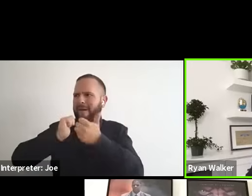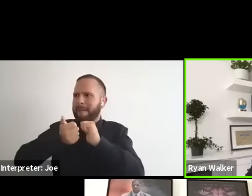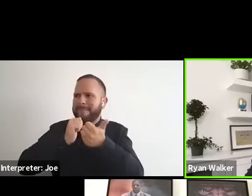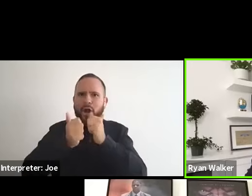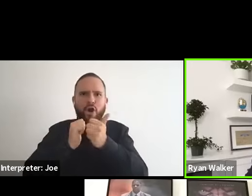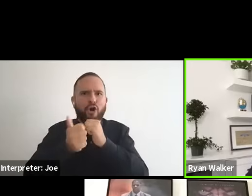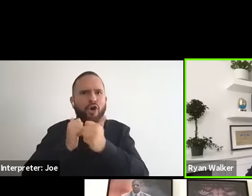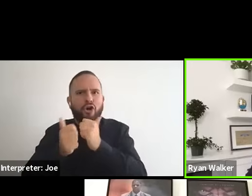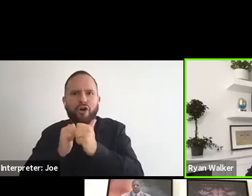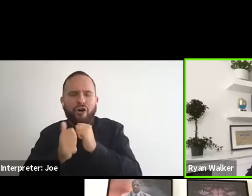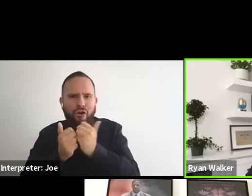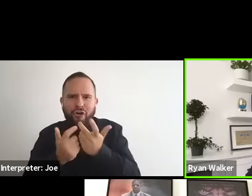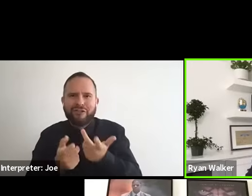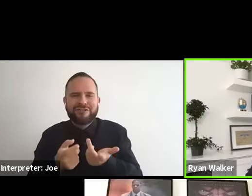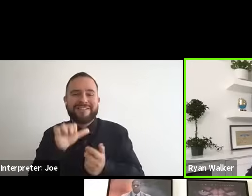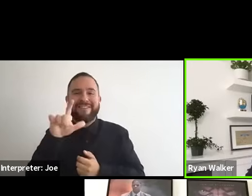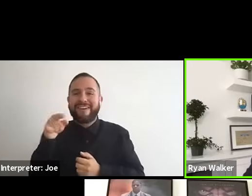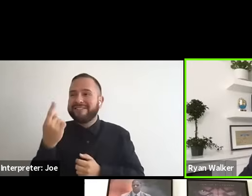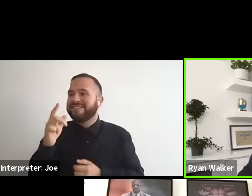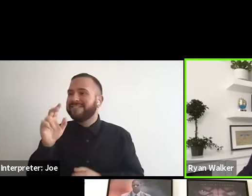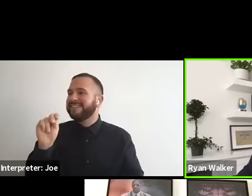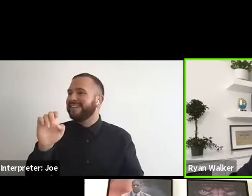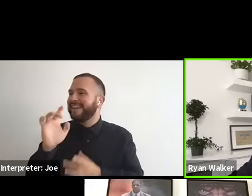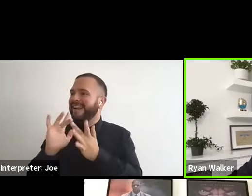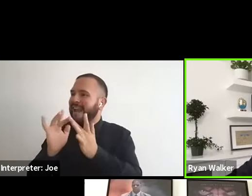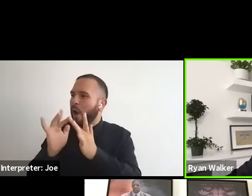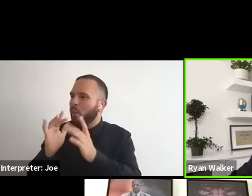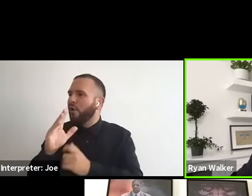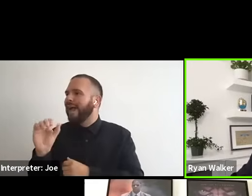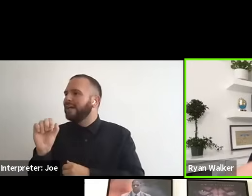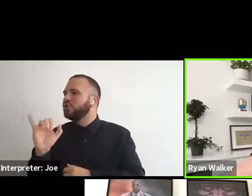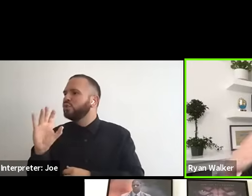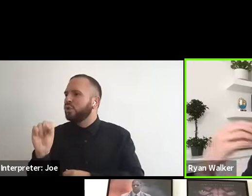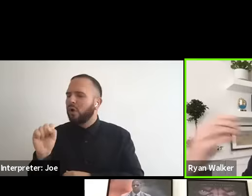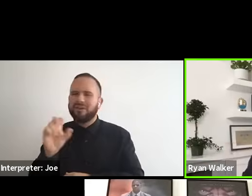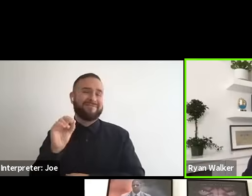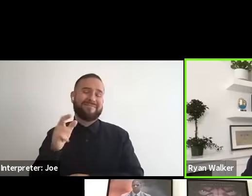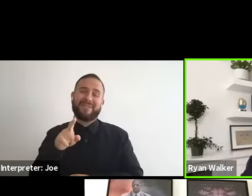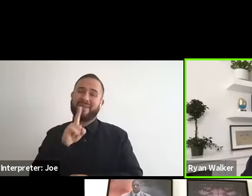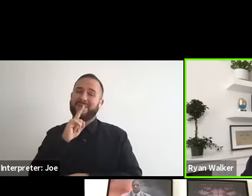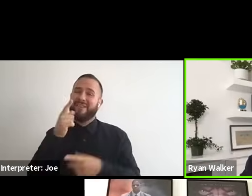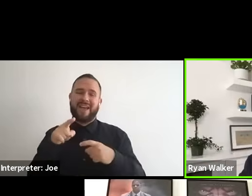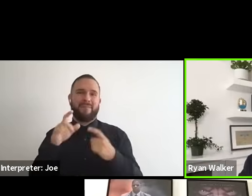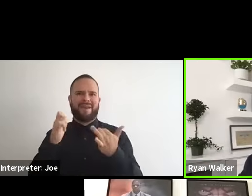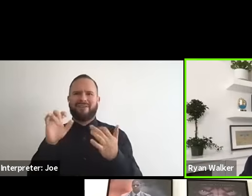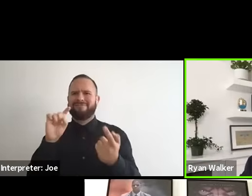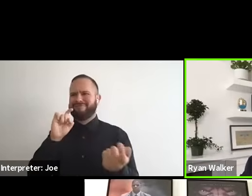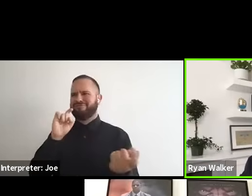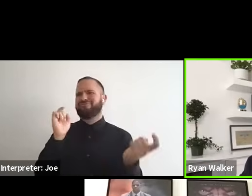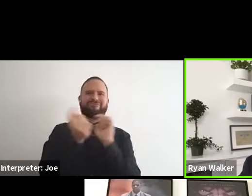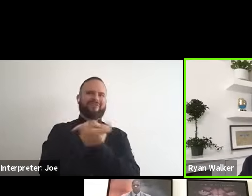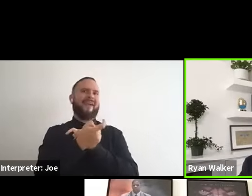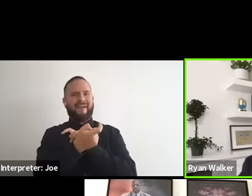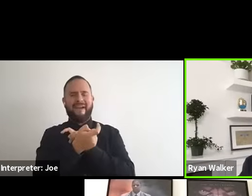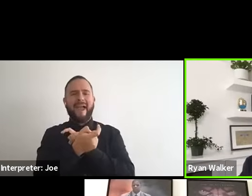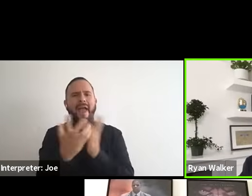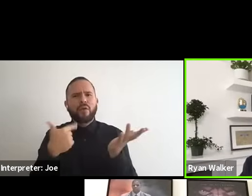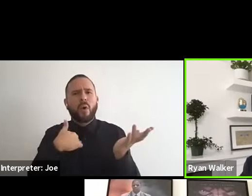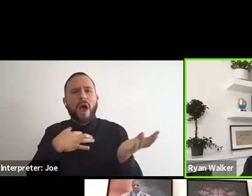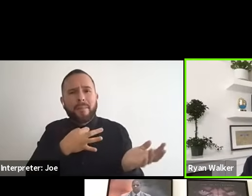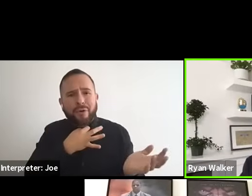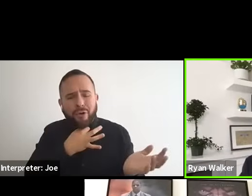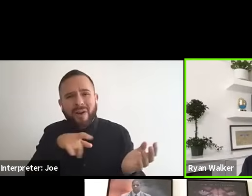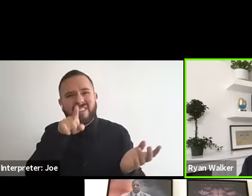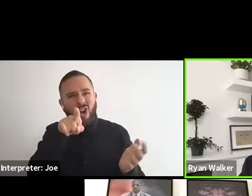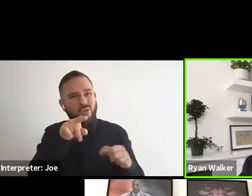studios. The tectonic plates have shifted. With that being said, are you consulting your clients